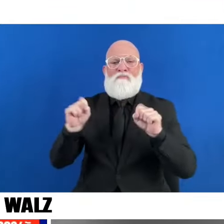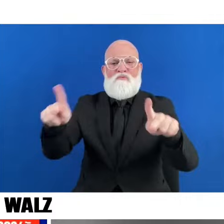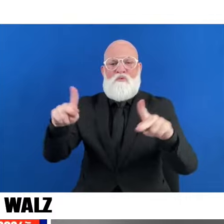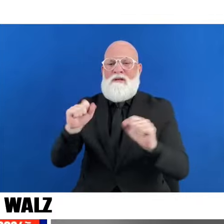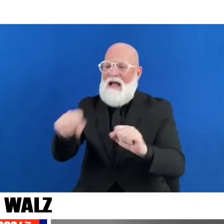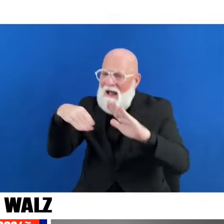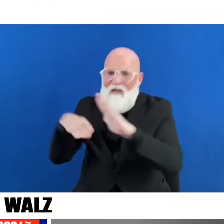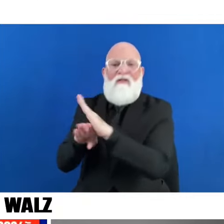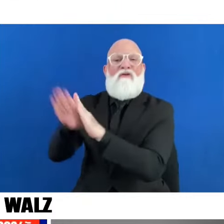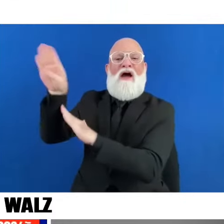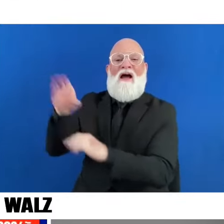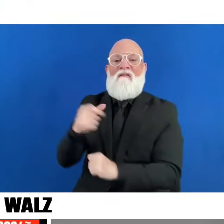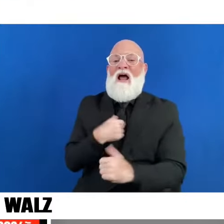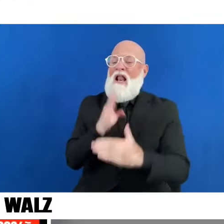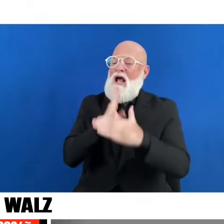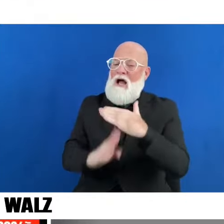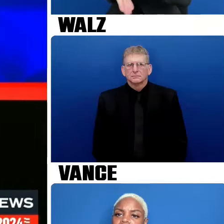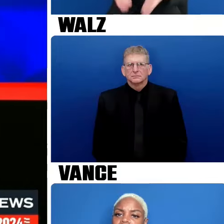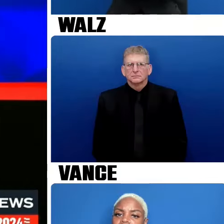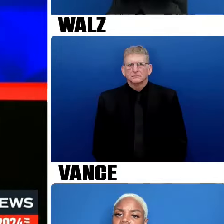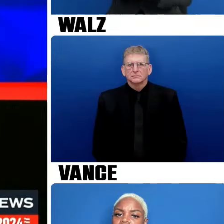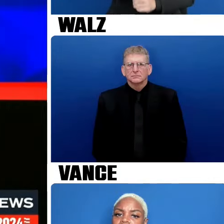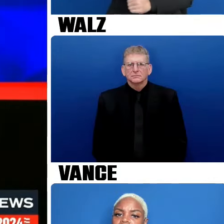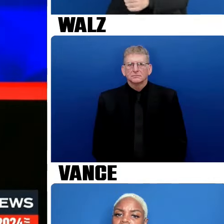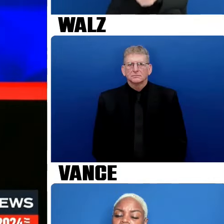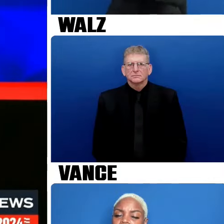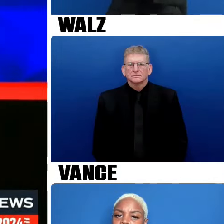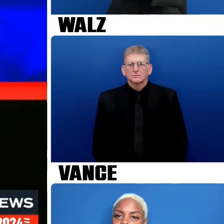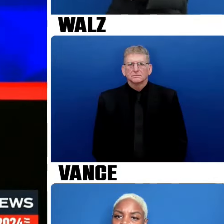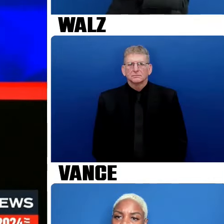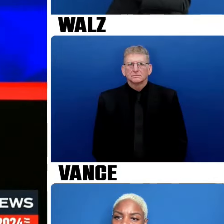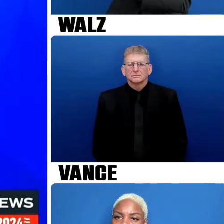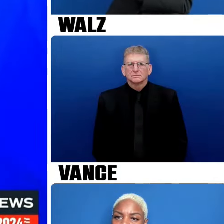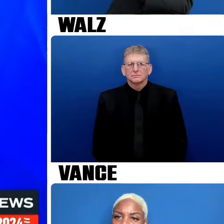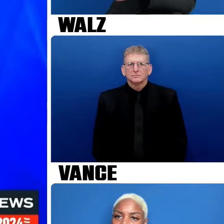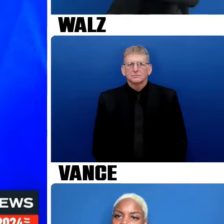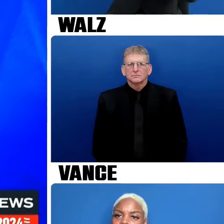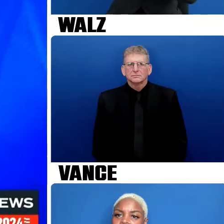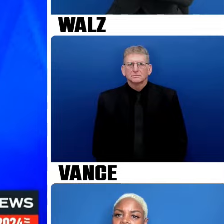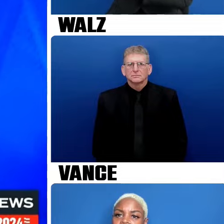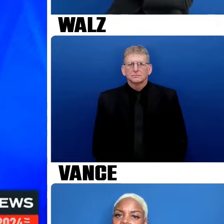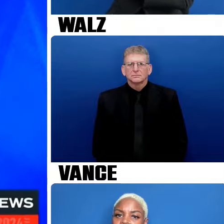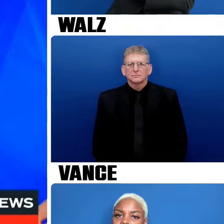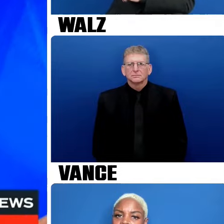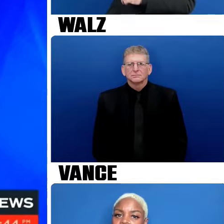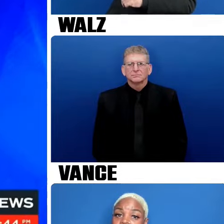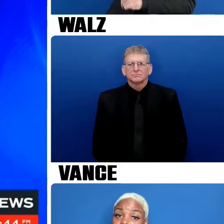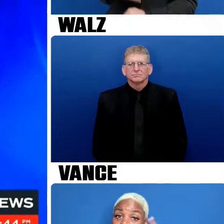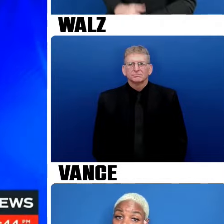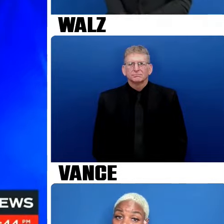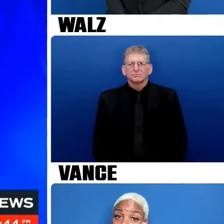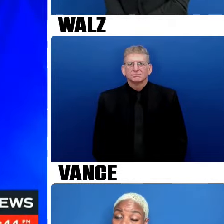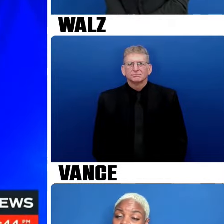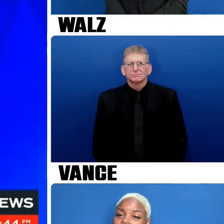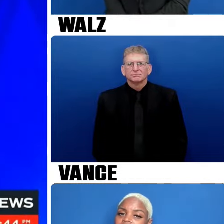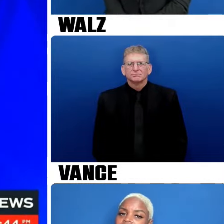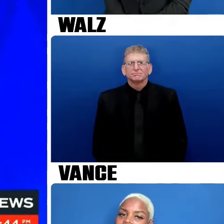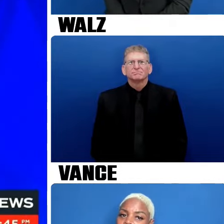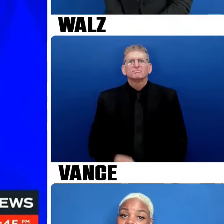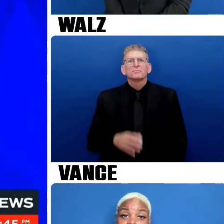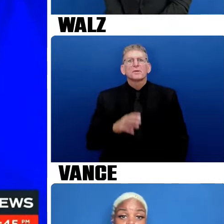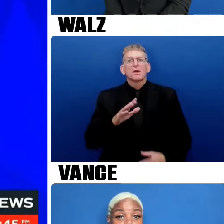November 5th for Kamala Harris. Governor Walz, thank you. Senator Vance, your closing statement. Well, I want to thank Governor Walz,